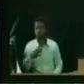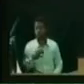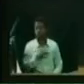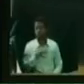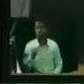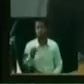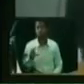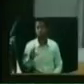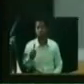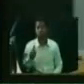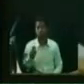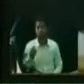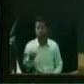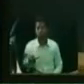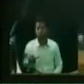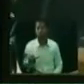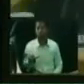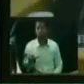Commissioner McKenzie,